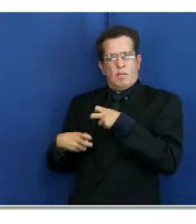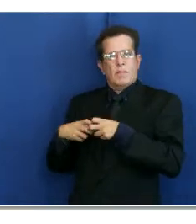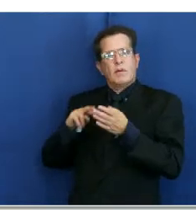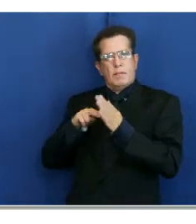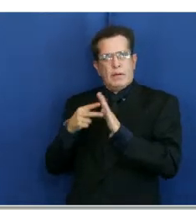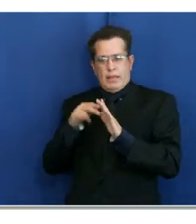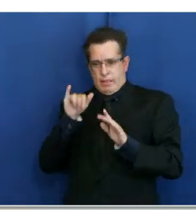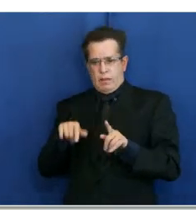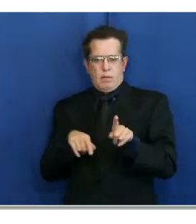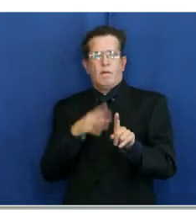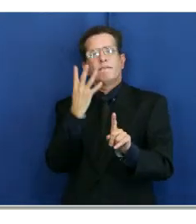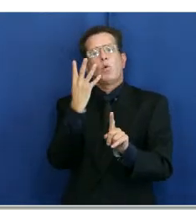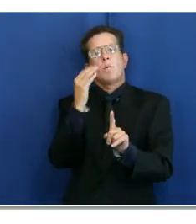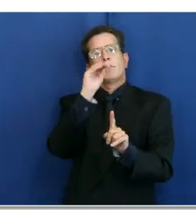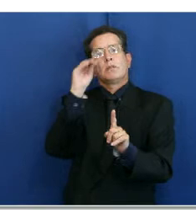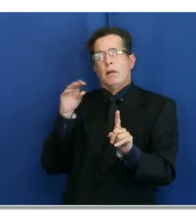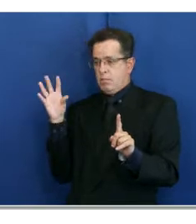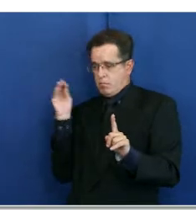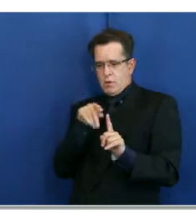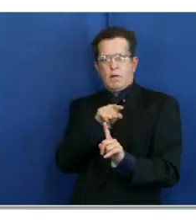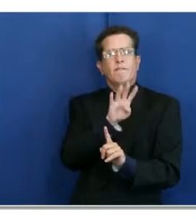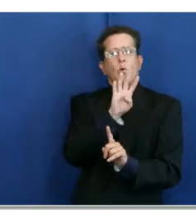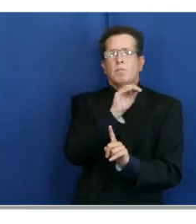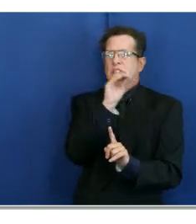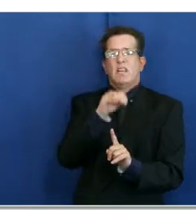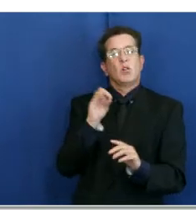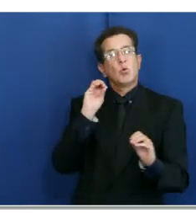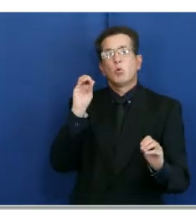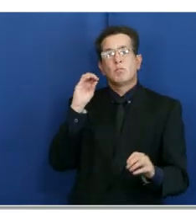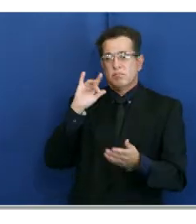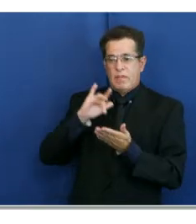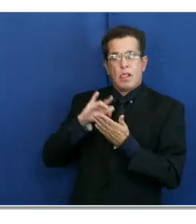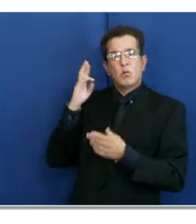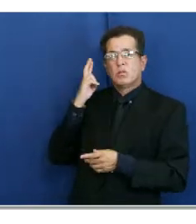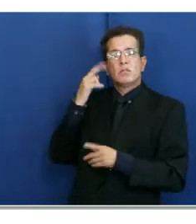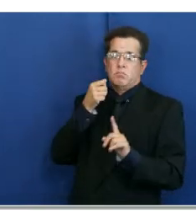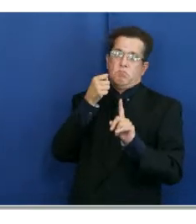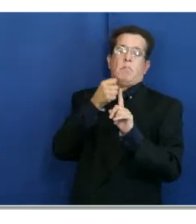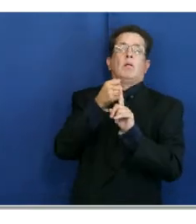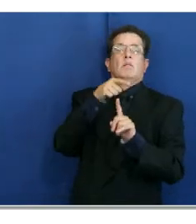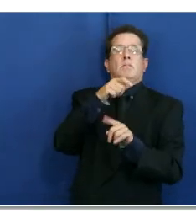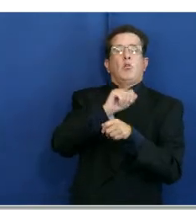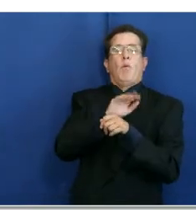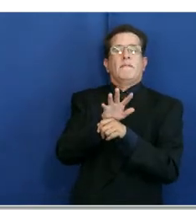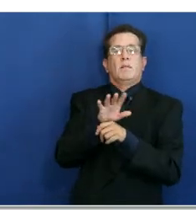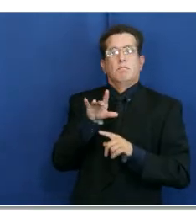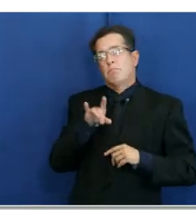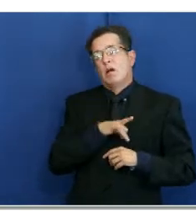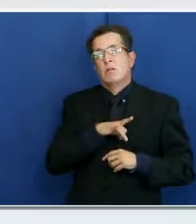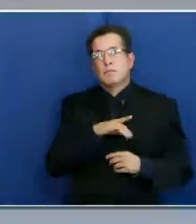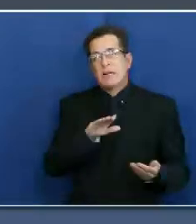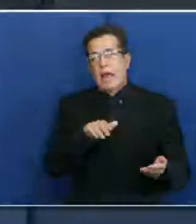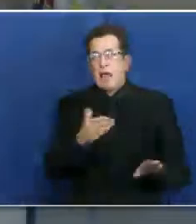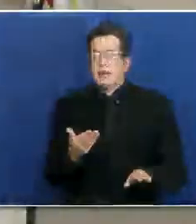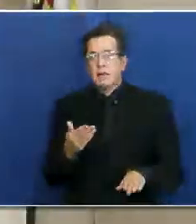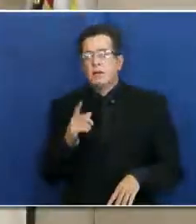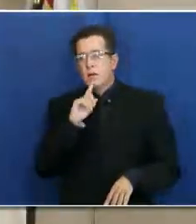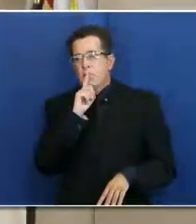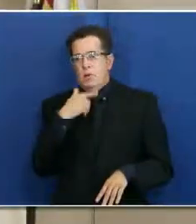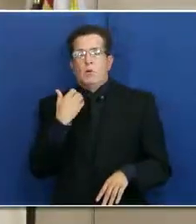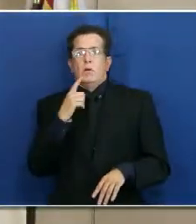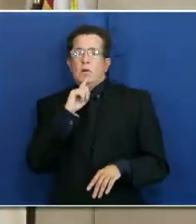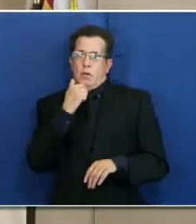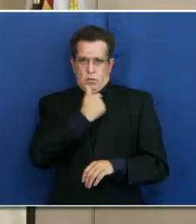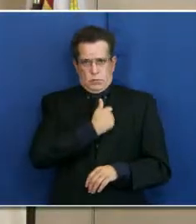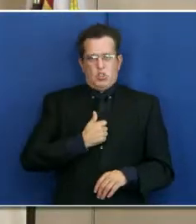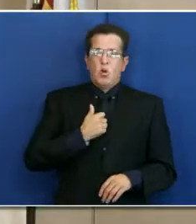4% of this total had no underlying medical conditions. And I would like to, as always, extend our